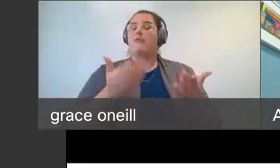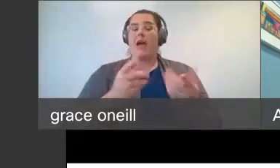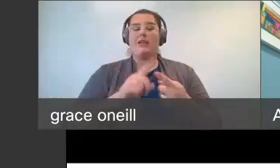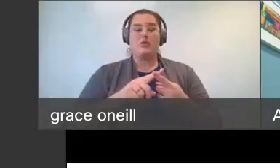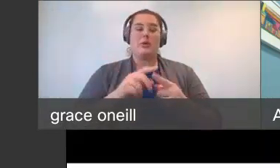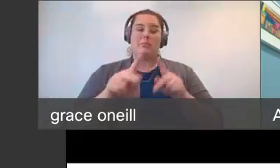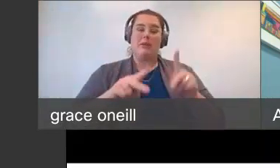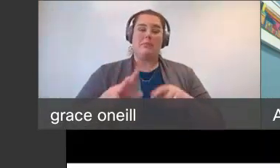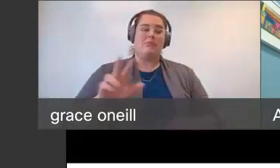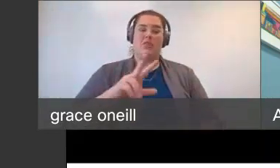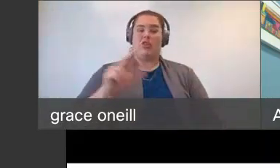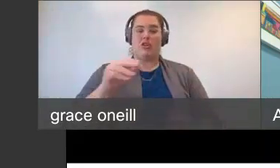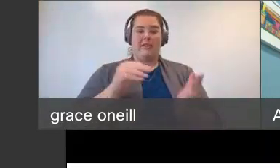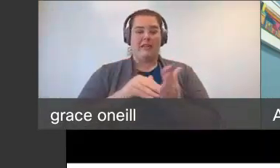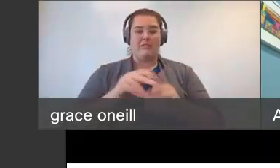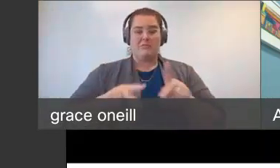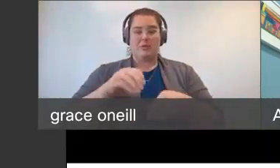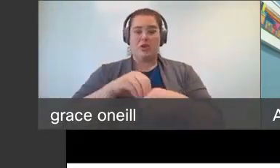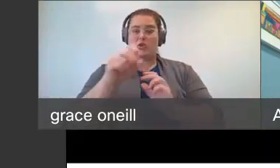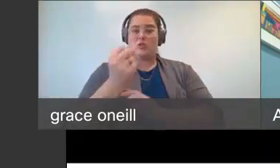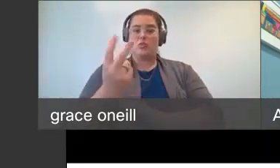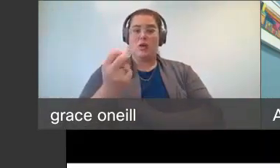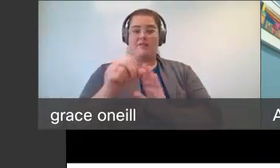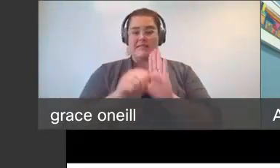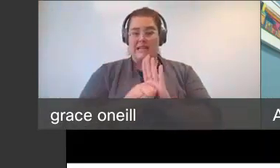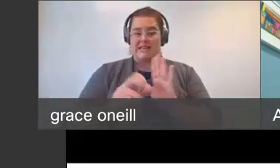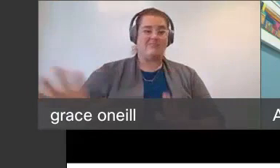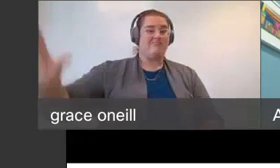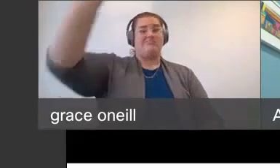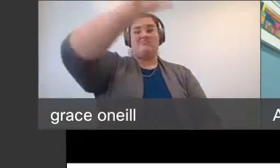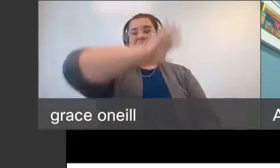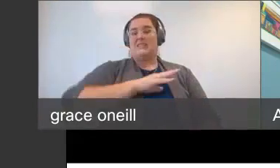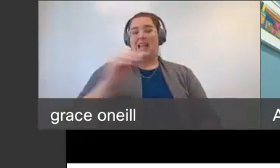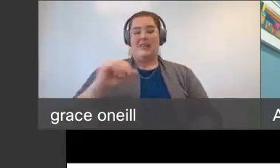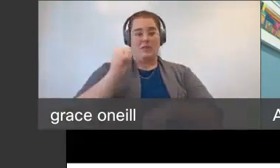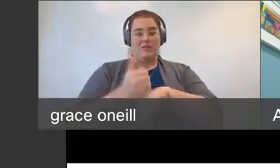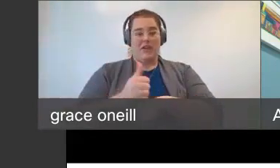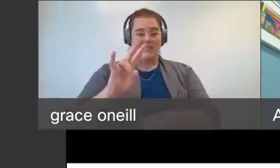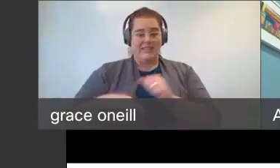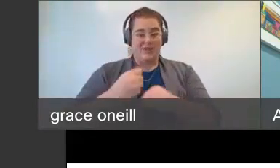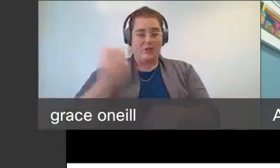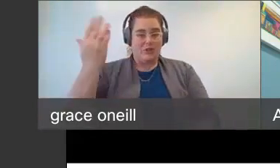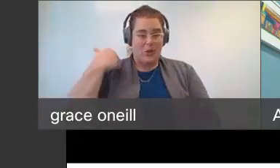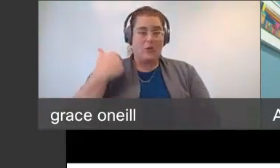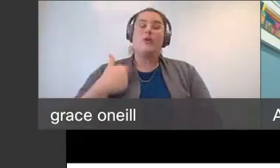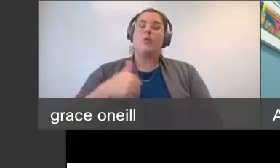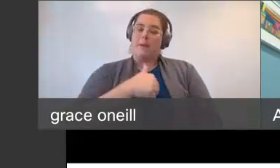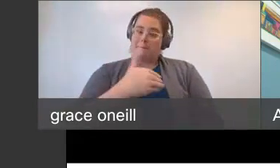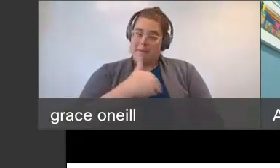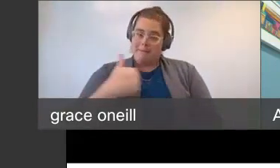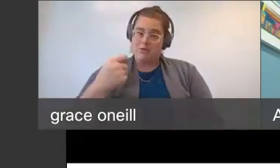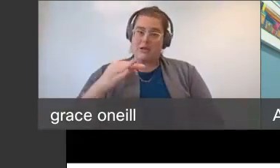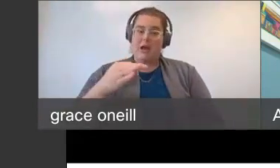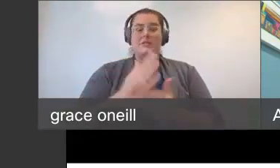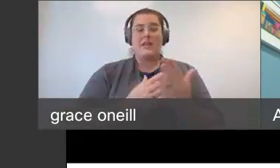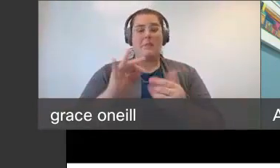been doing this for about 7 years or so now. We're just members of some of these organizations, which you may be familiar with.